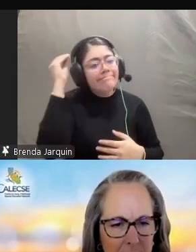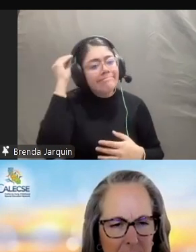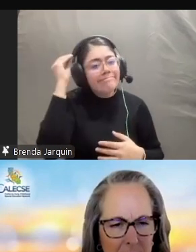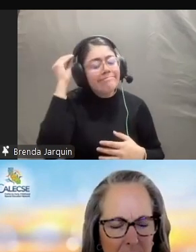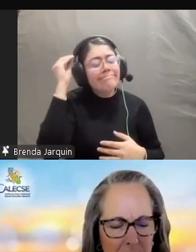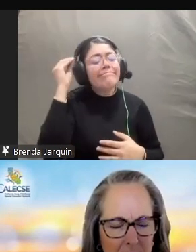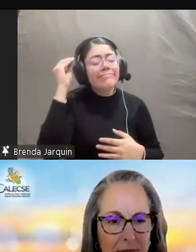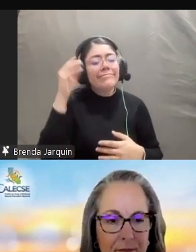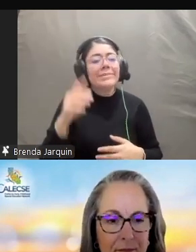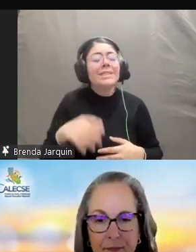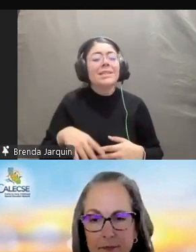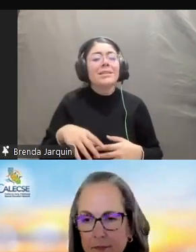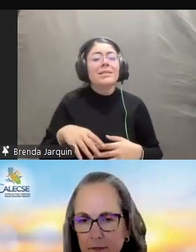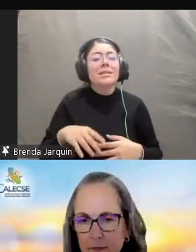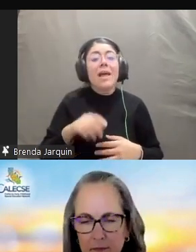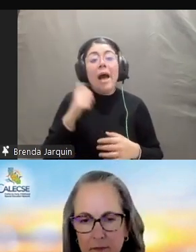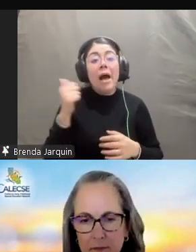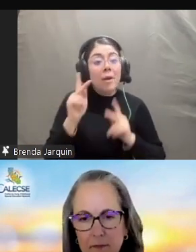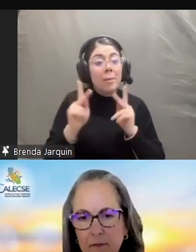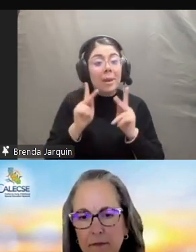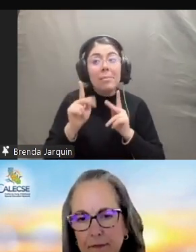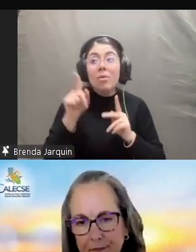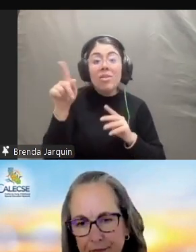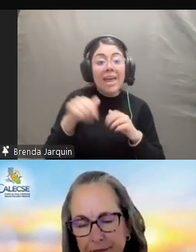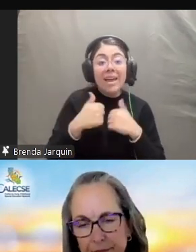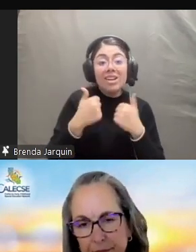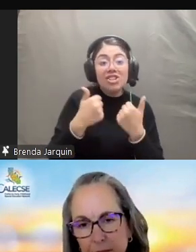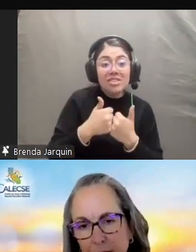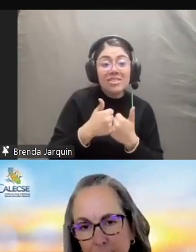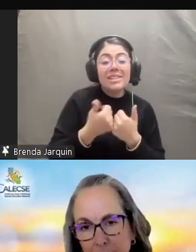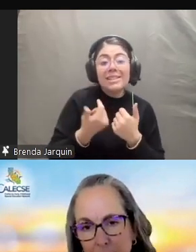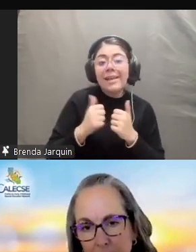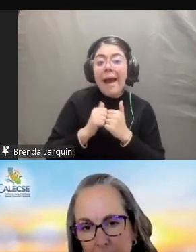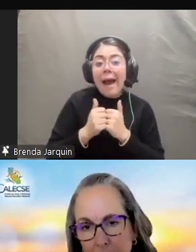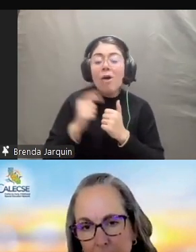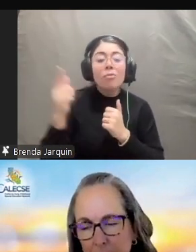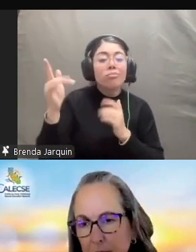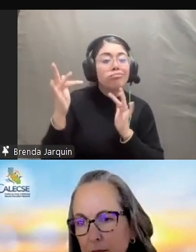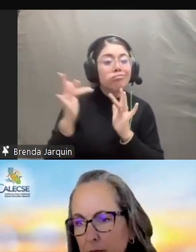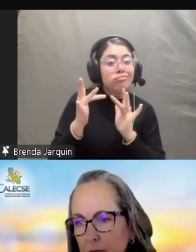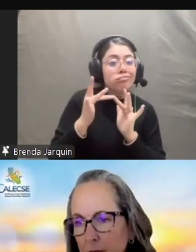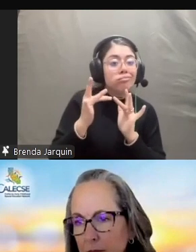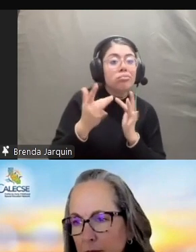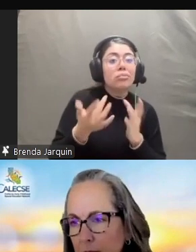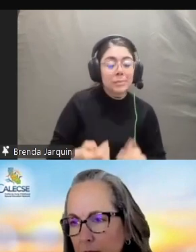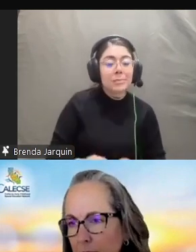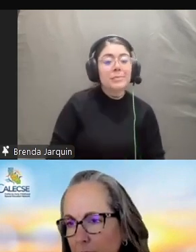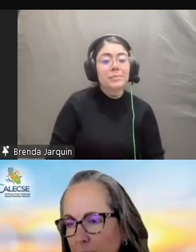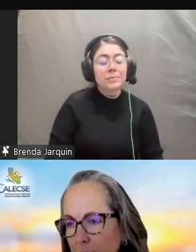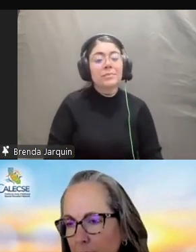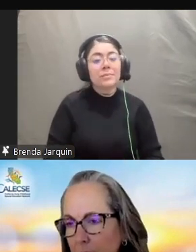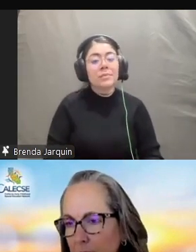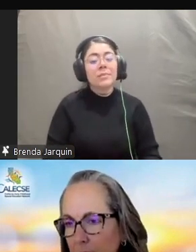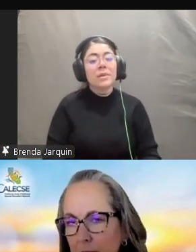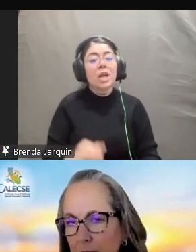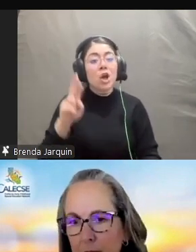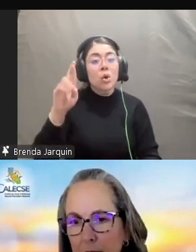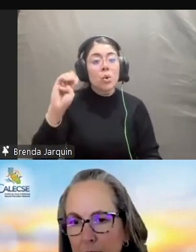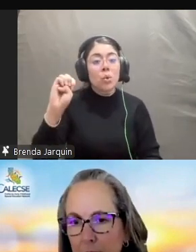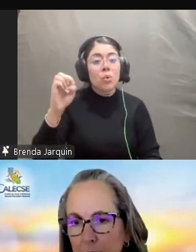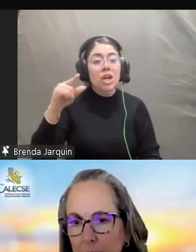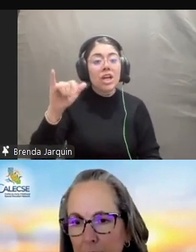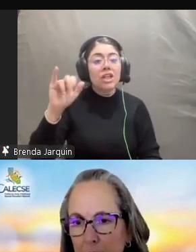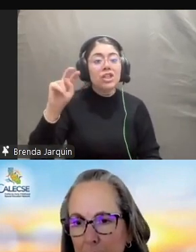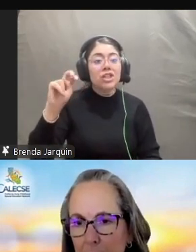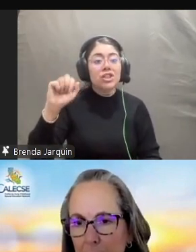Who am I contacting? So think through those things. The regional centers meet with districts. We don't meet